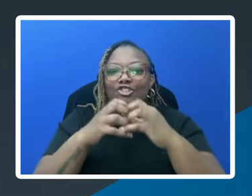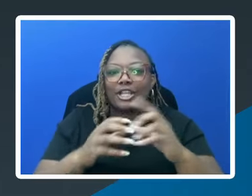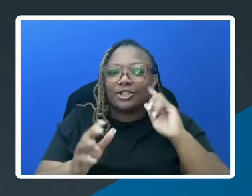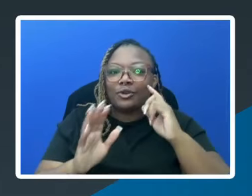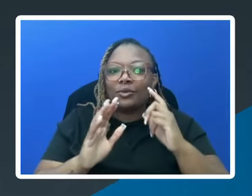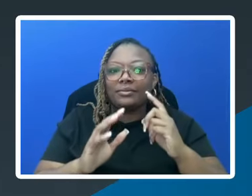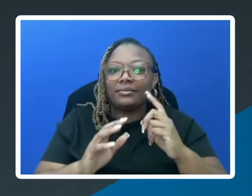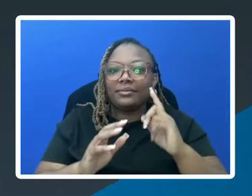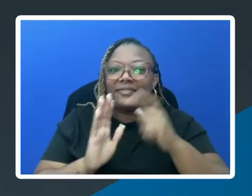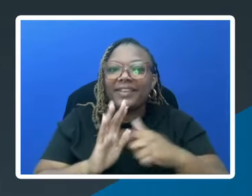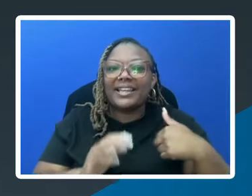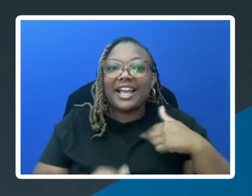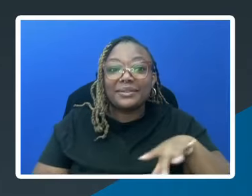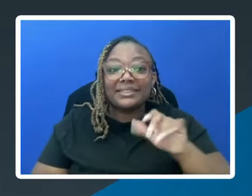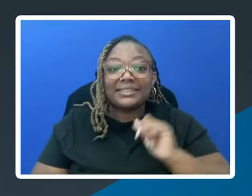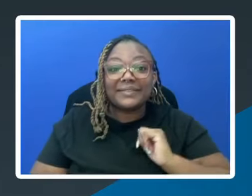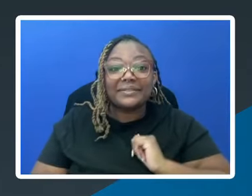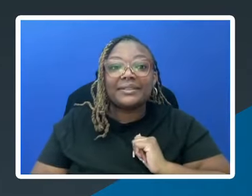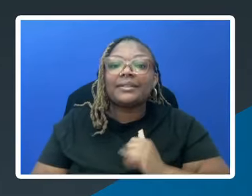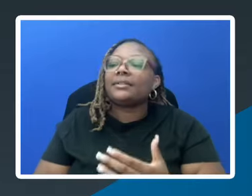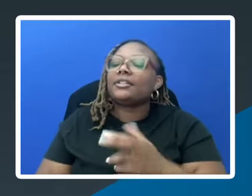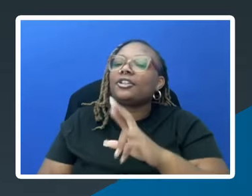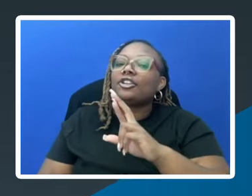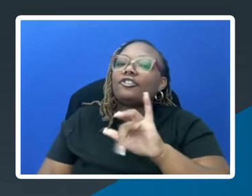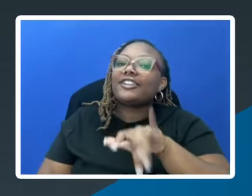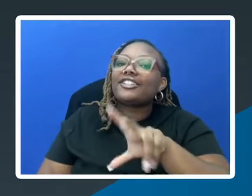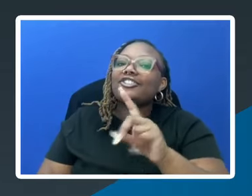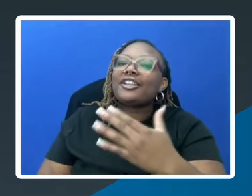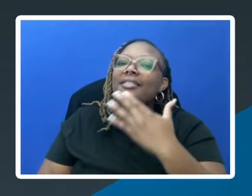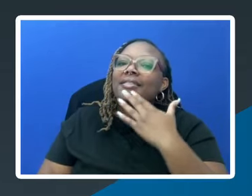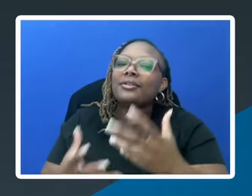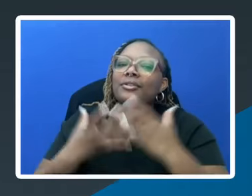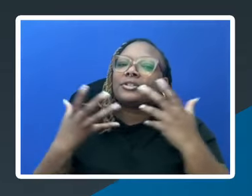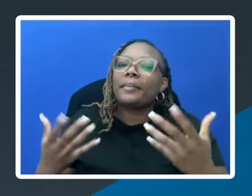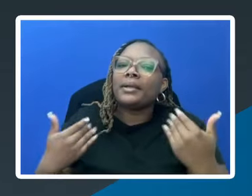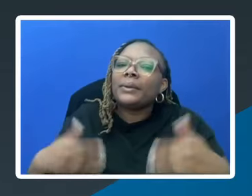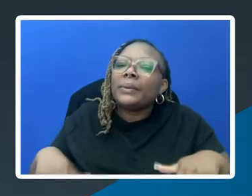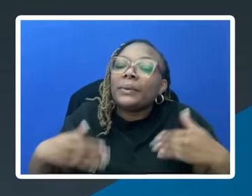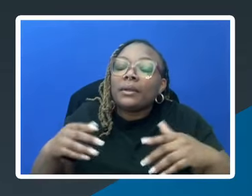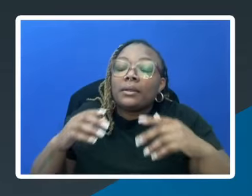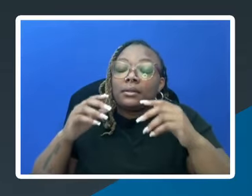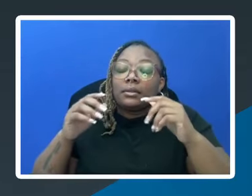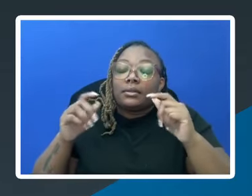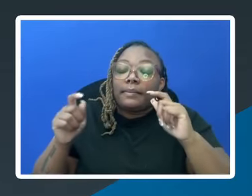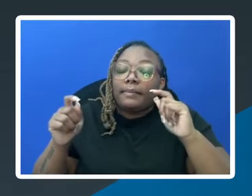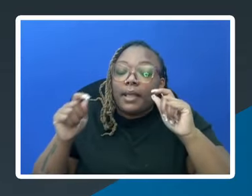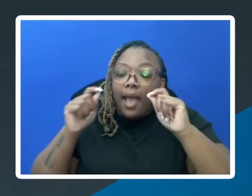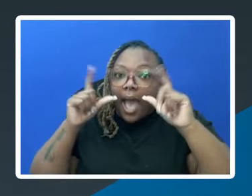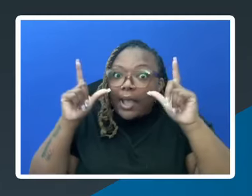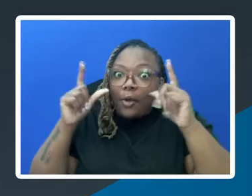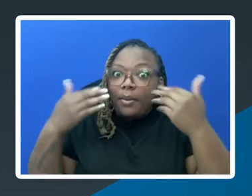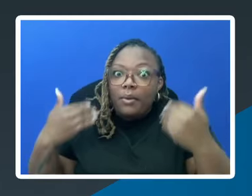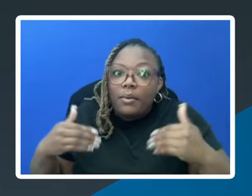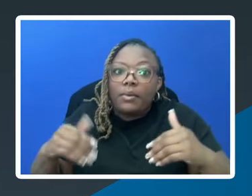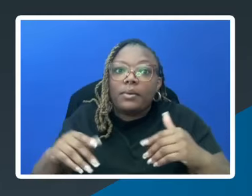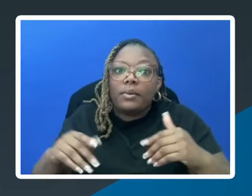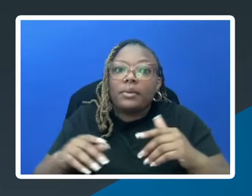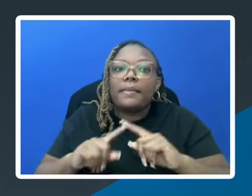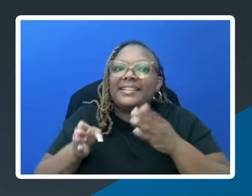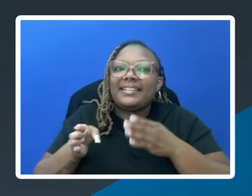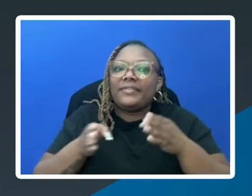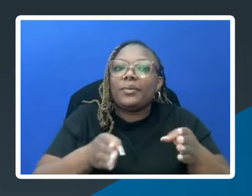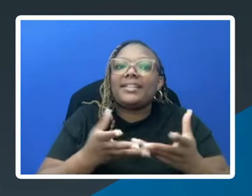you so much. So this has been eye-opening in so many ways. There's a lot of activity going on in the